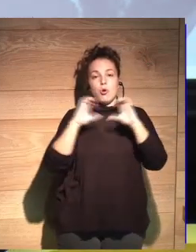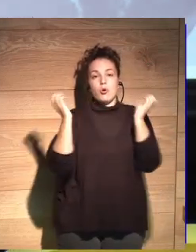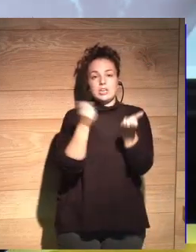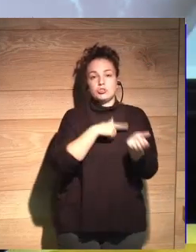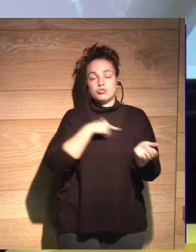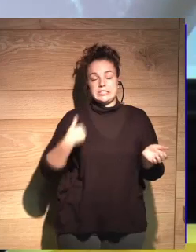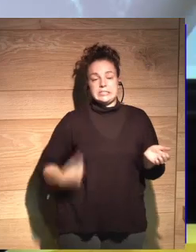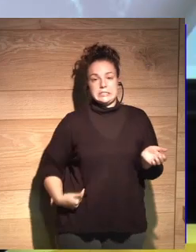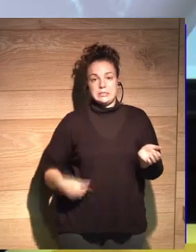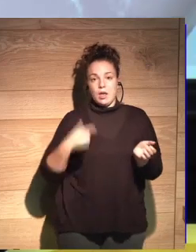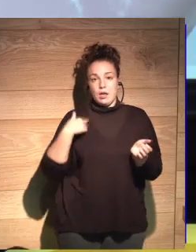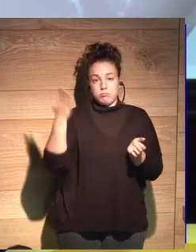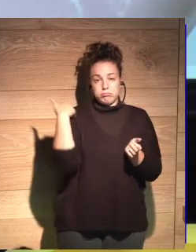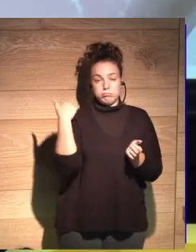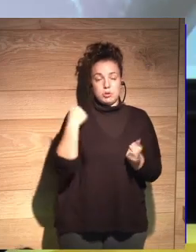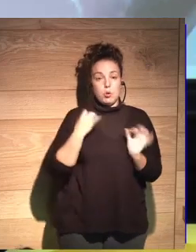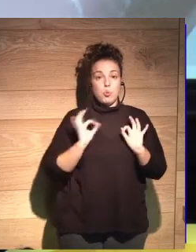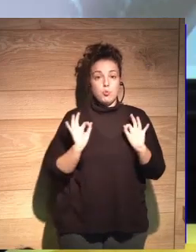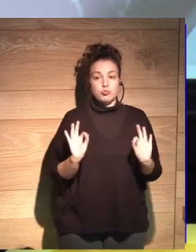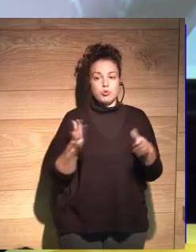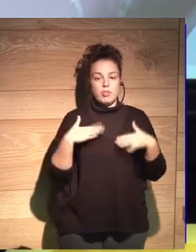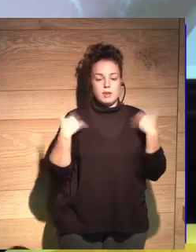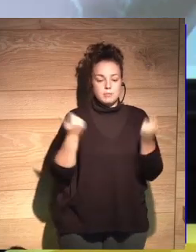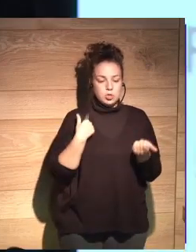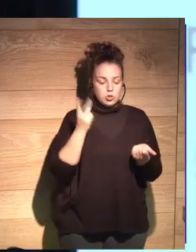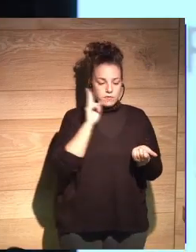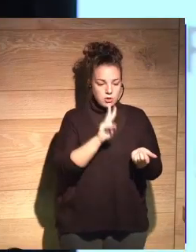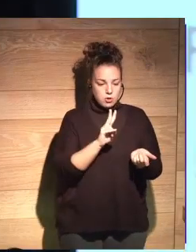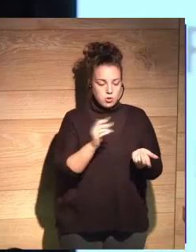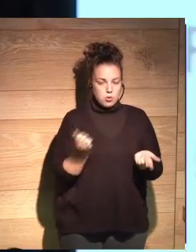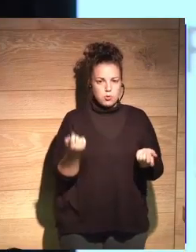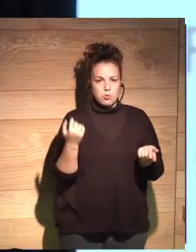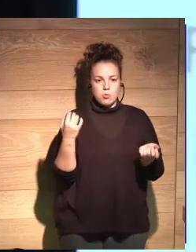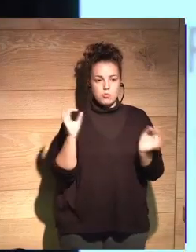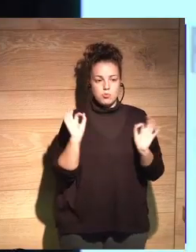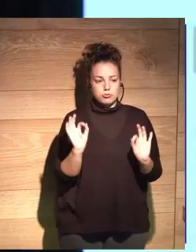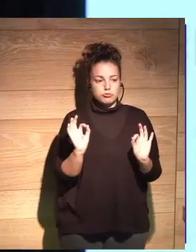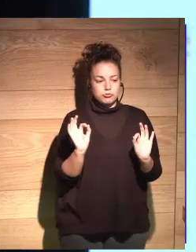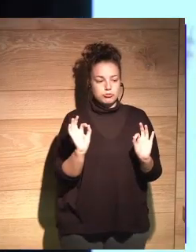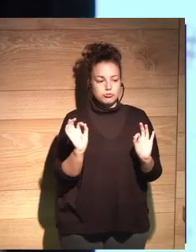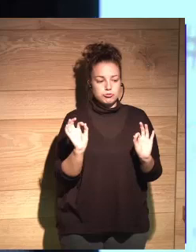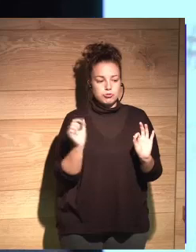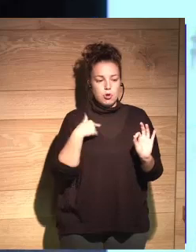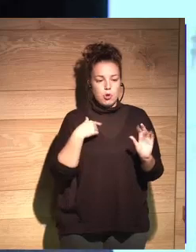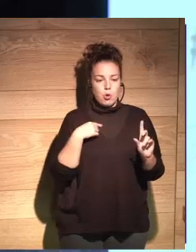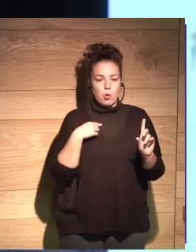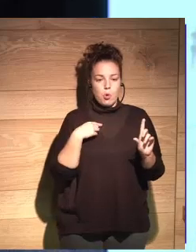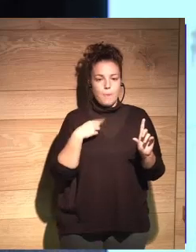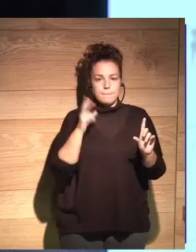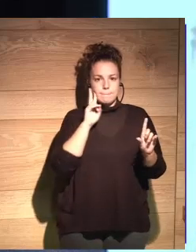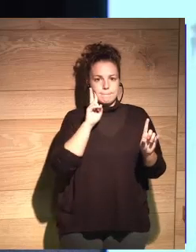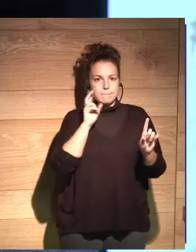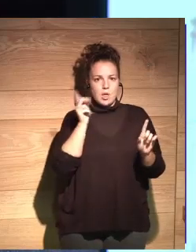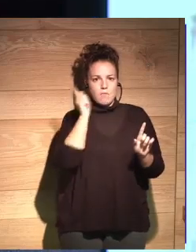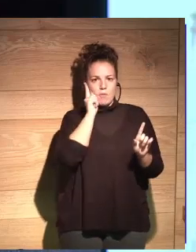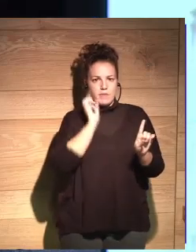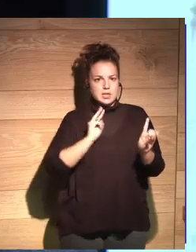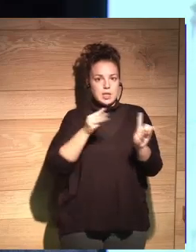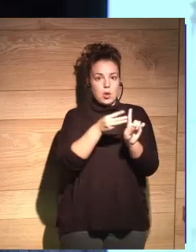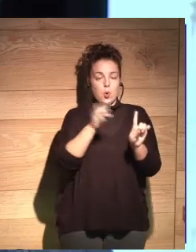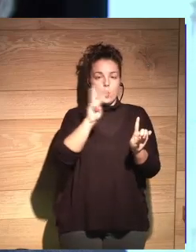I found Wikipedia censored, and I became aware that I was unknowingly accessing Wikipedia all the time.